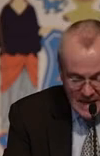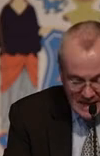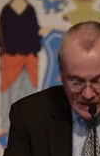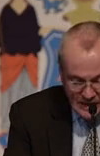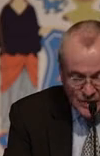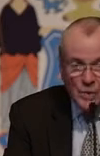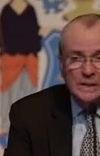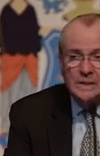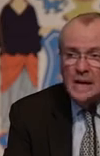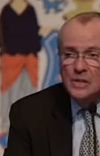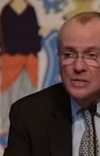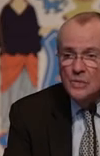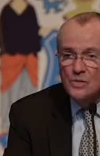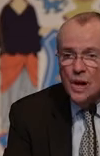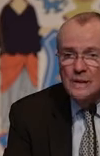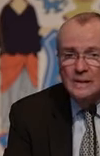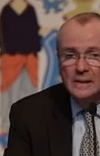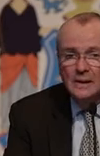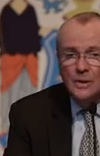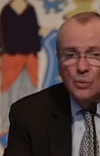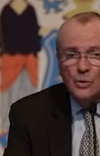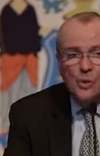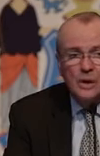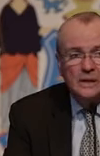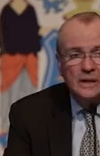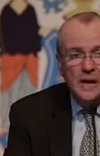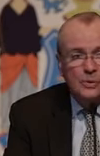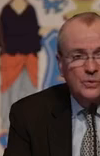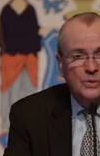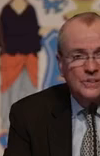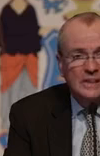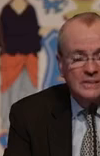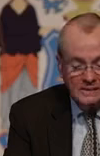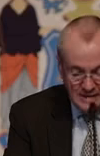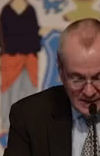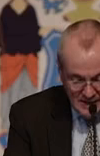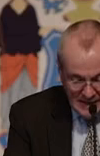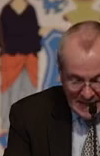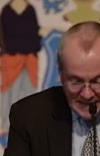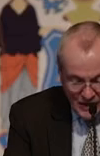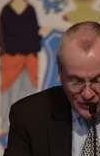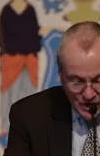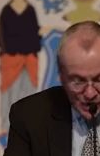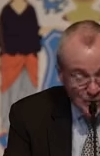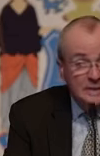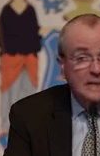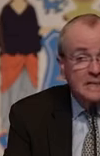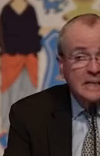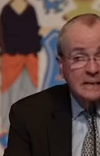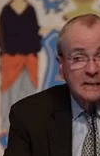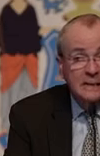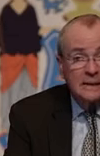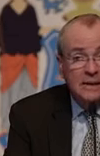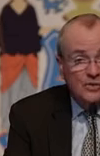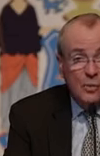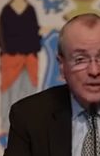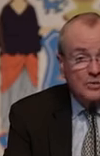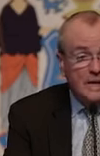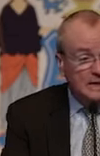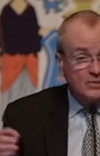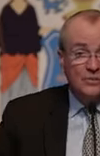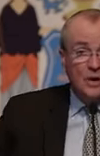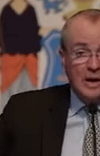Cape May County, to look at the damage that was wrought on the boardwalk on April 13th, 8 days ago. And indeed, it's